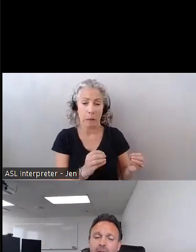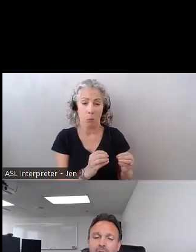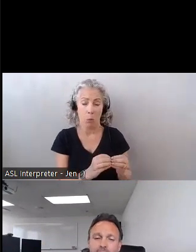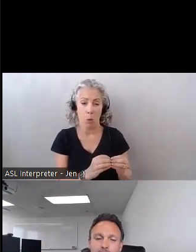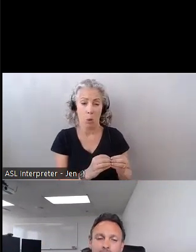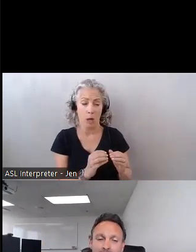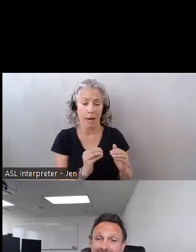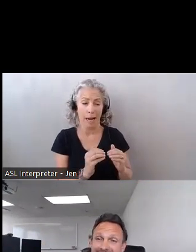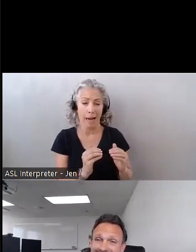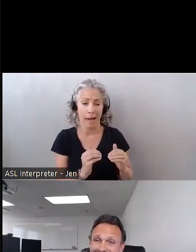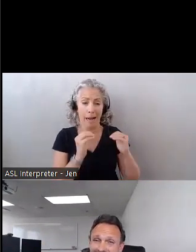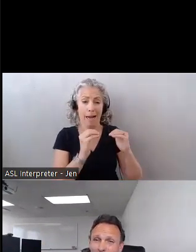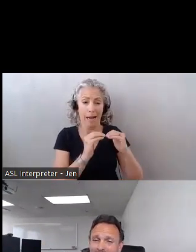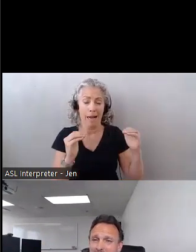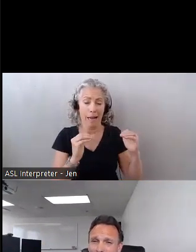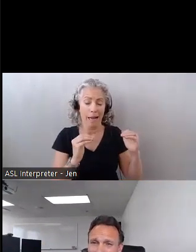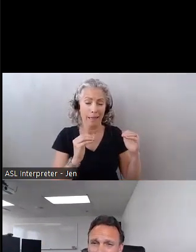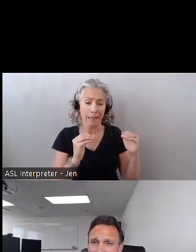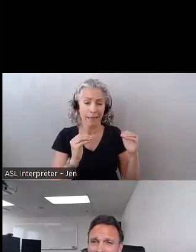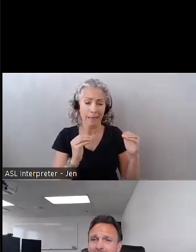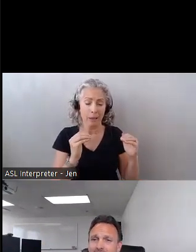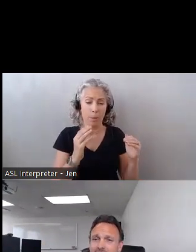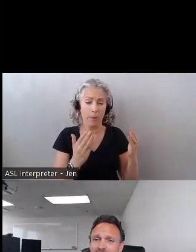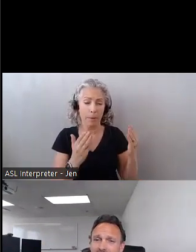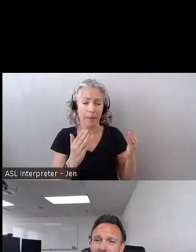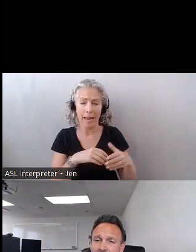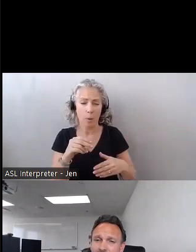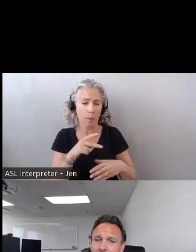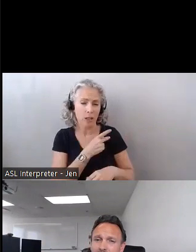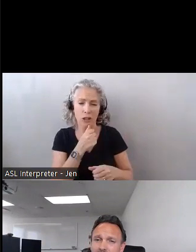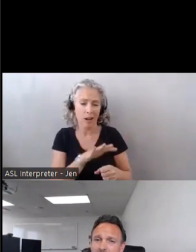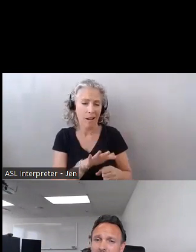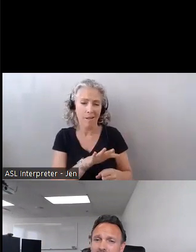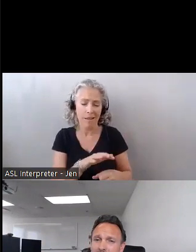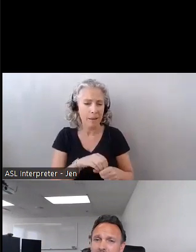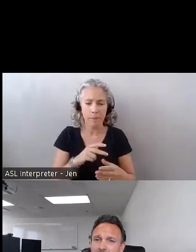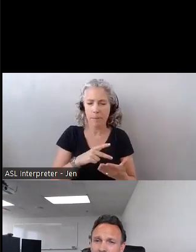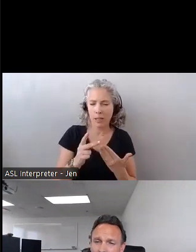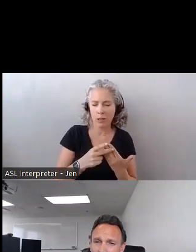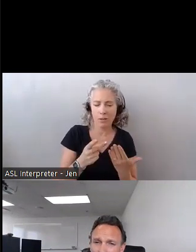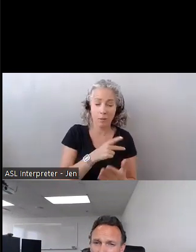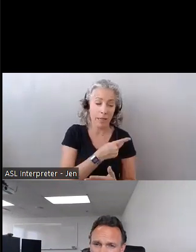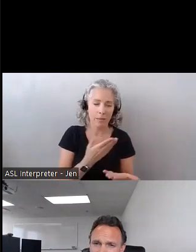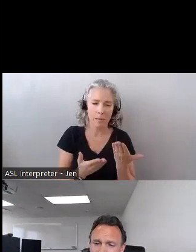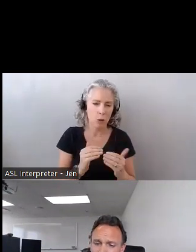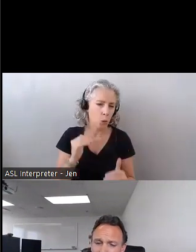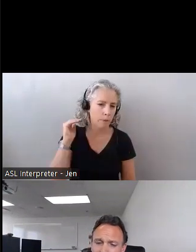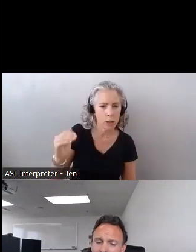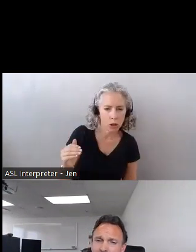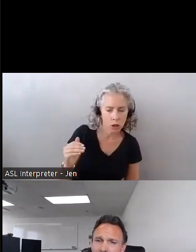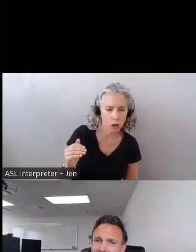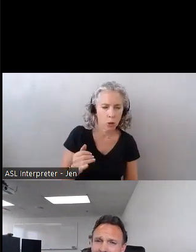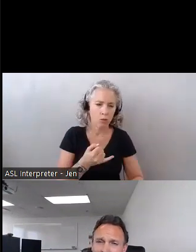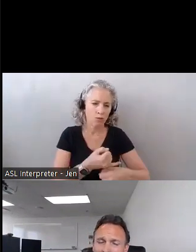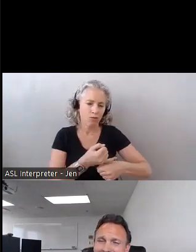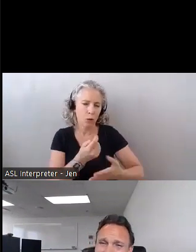or they're in that level right in between where outpatient just isn't enough, but inpatient may be too, or residential treatment may be